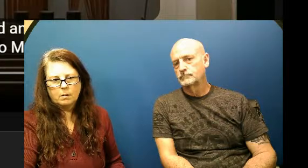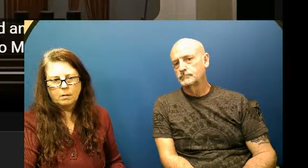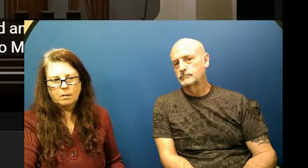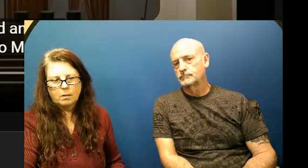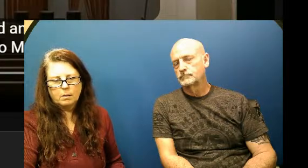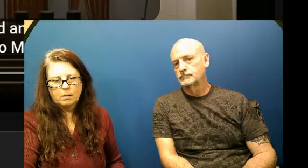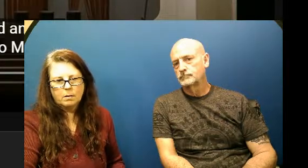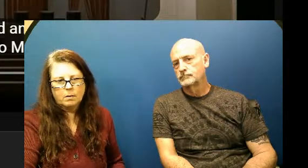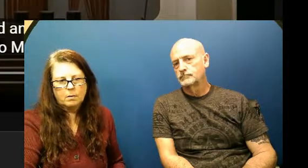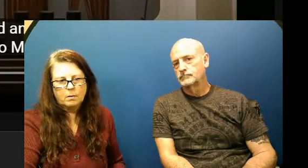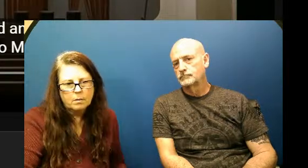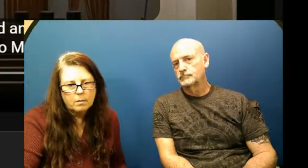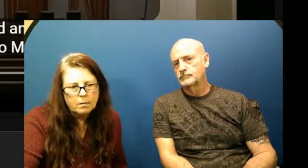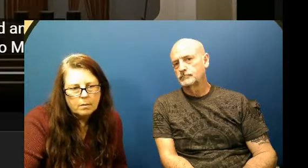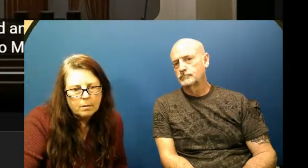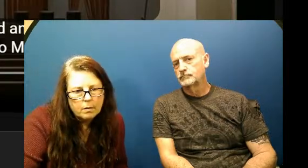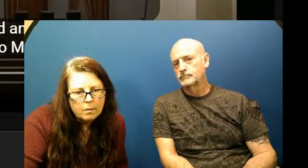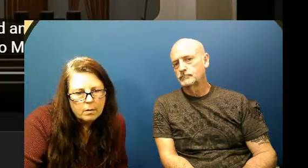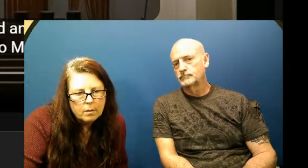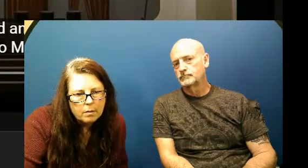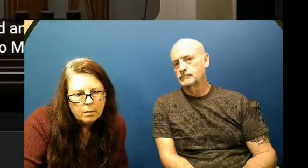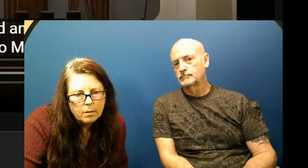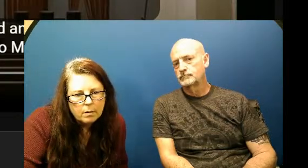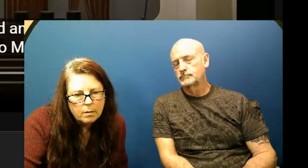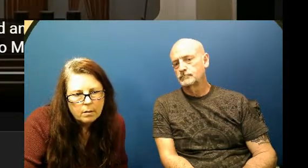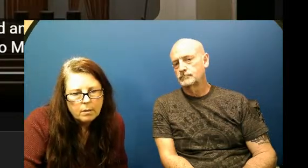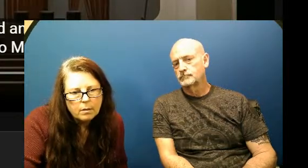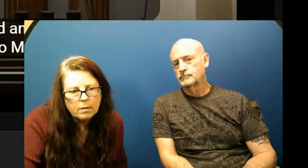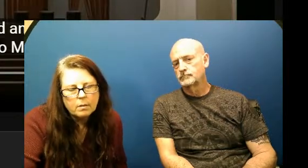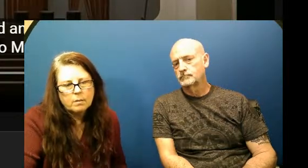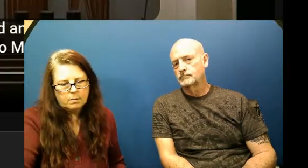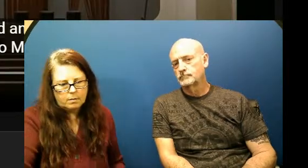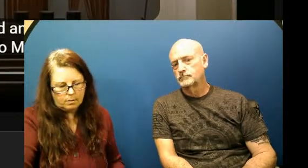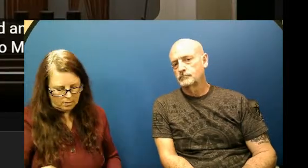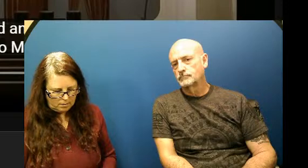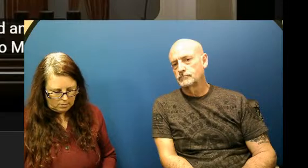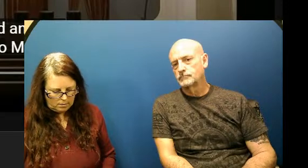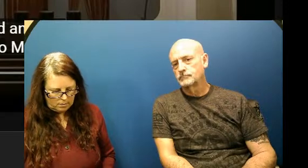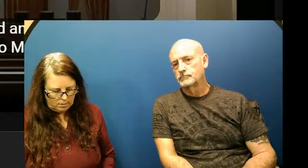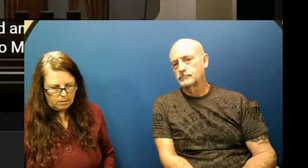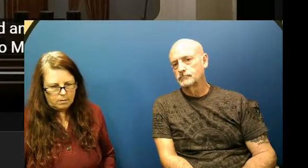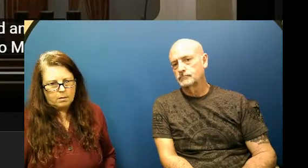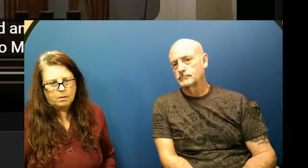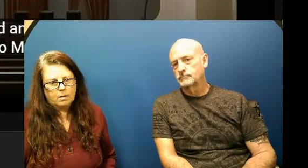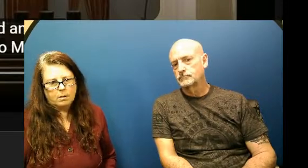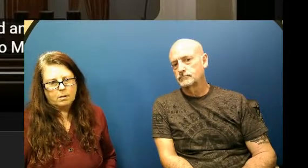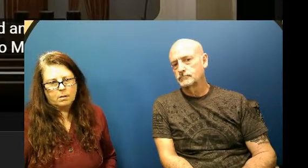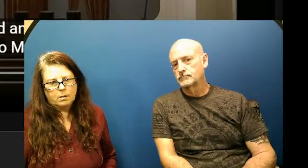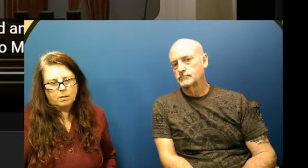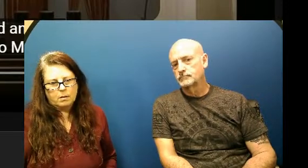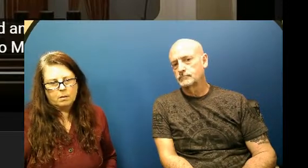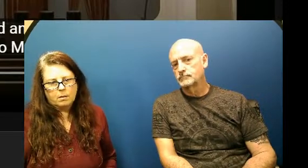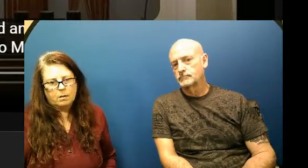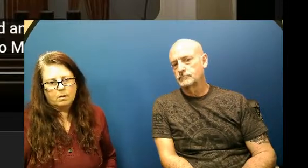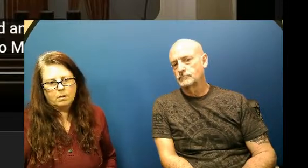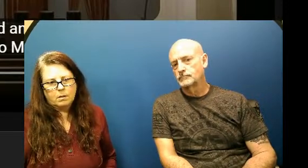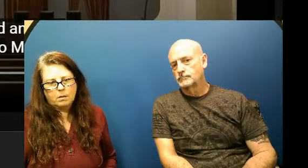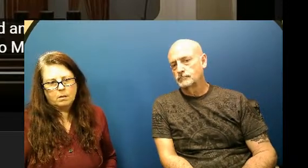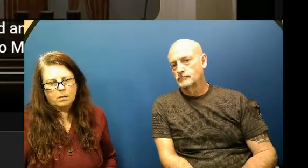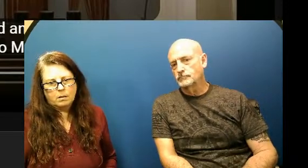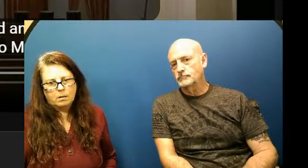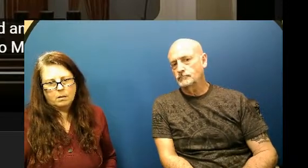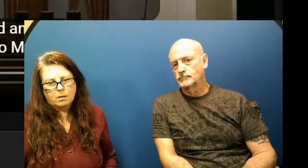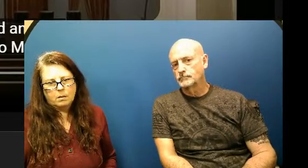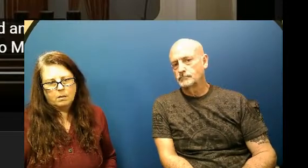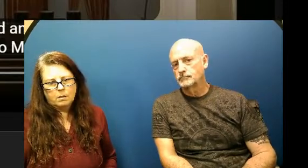of media in the United States, going back radio, television, and what have you. I would think no